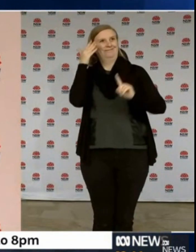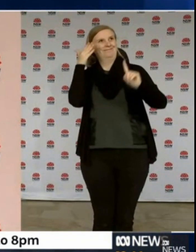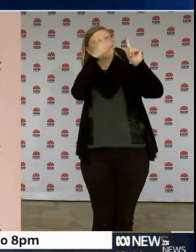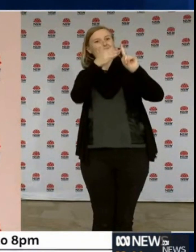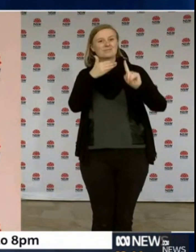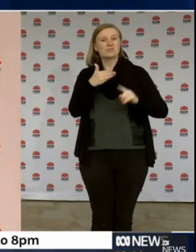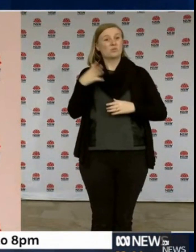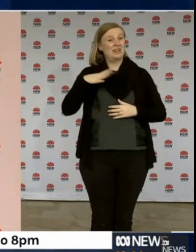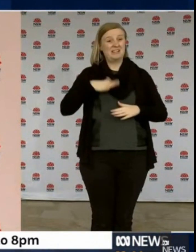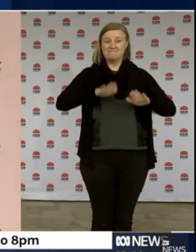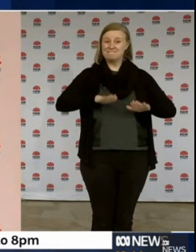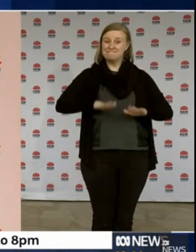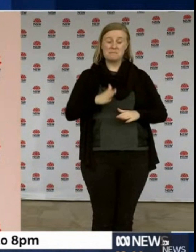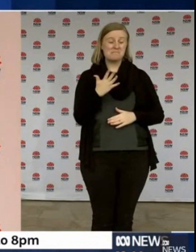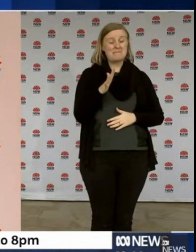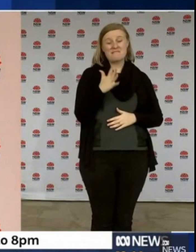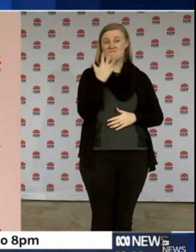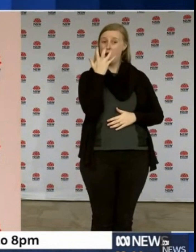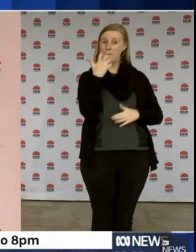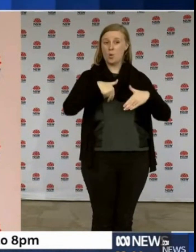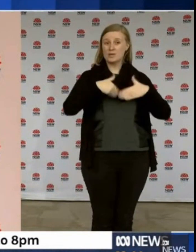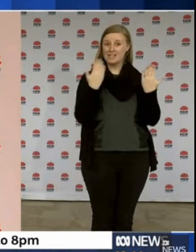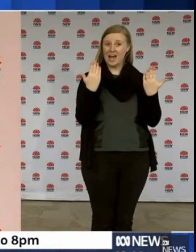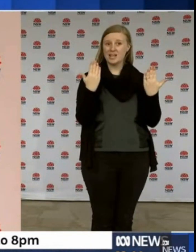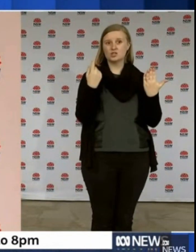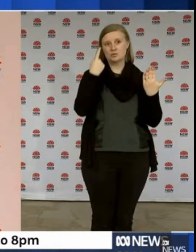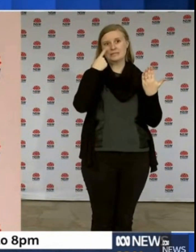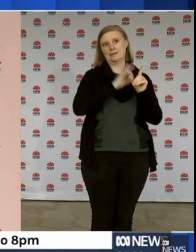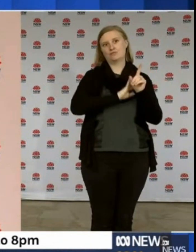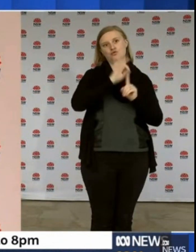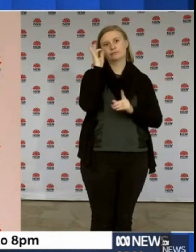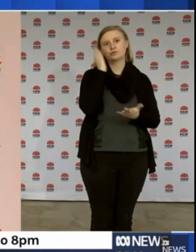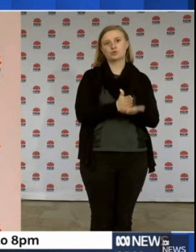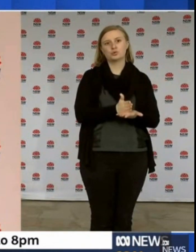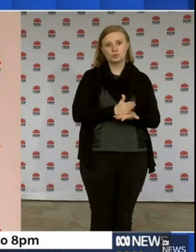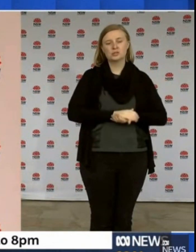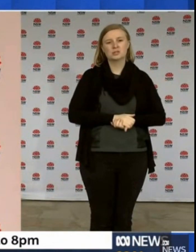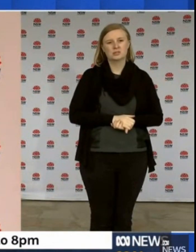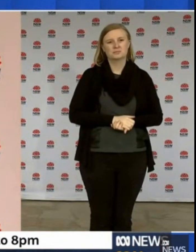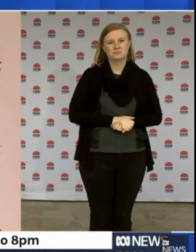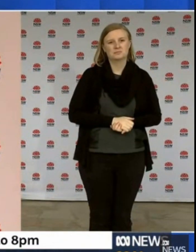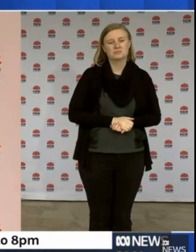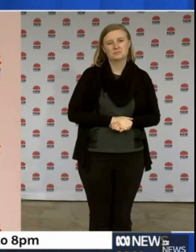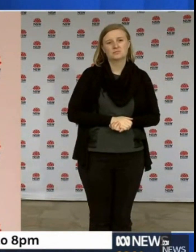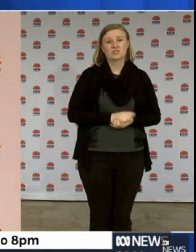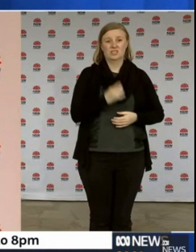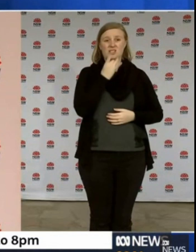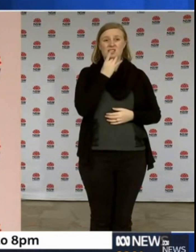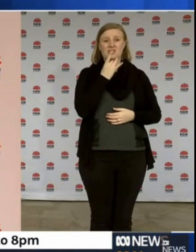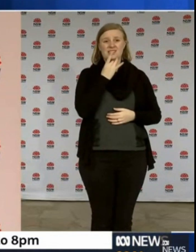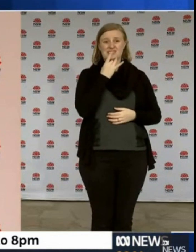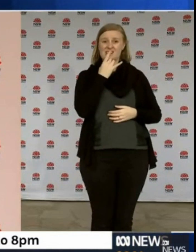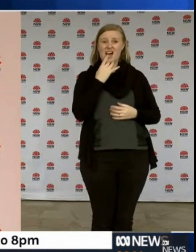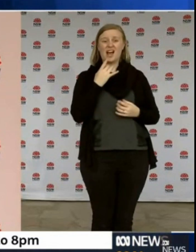days to see this picture turn around. The restrictions came in towards the end of last week. There were